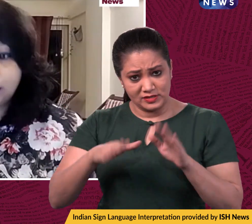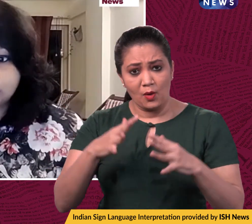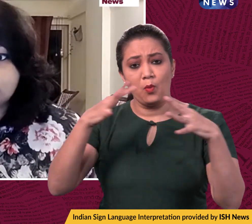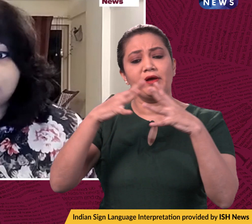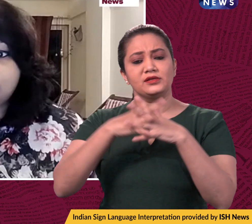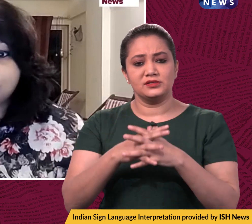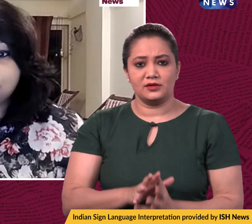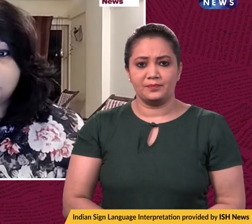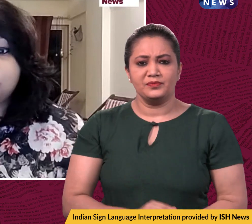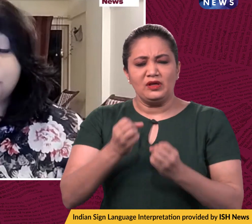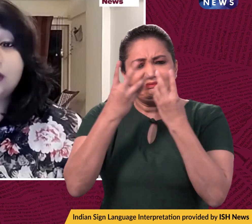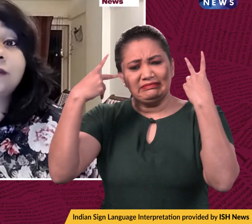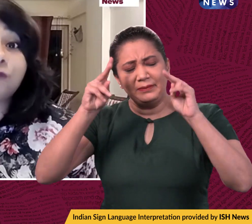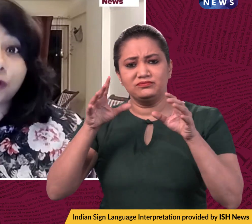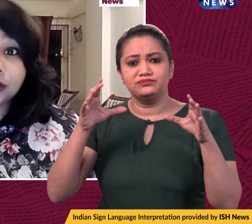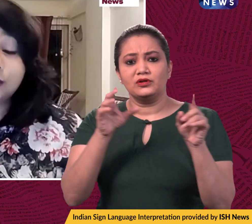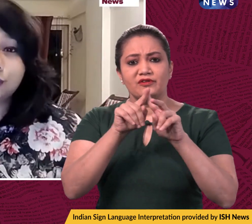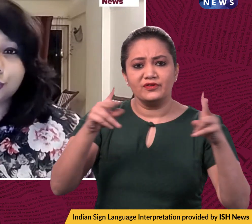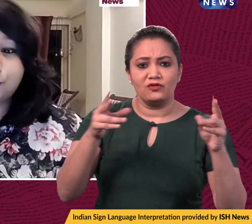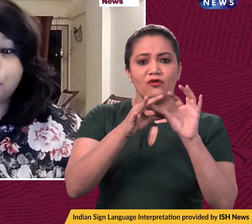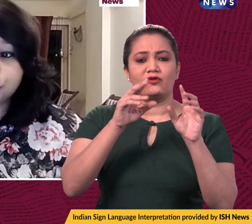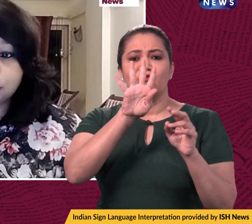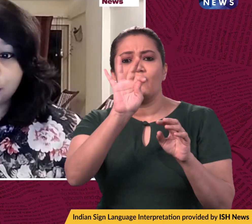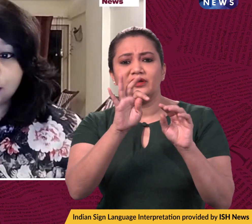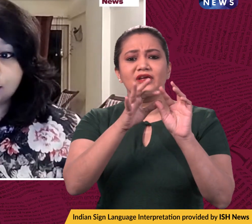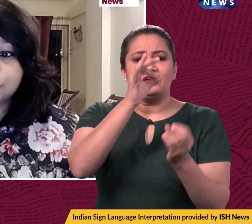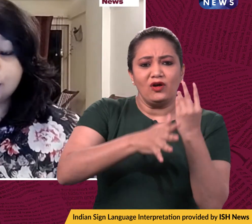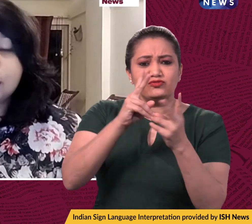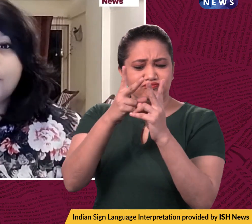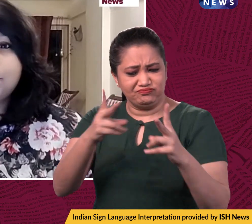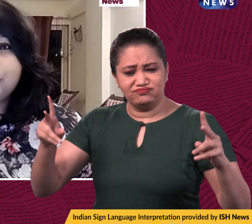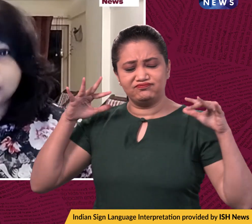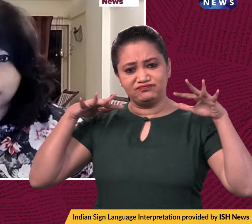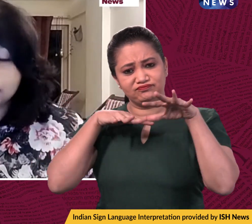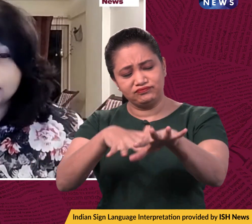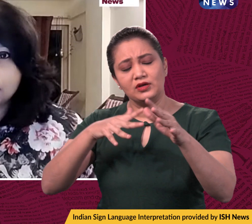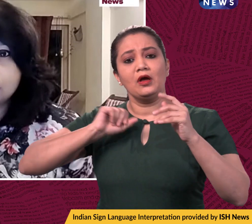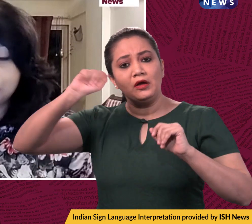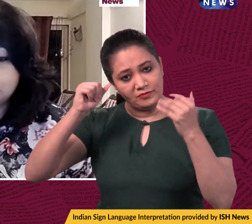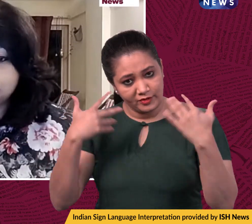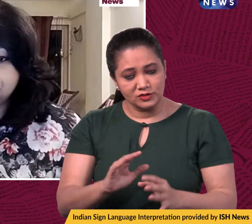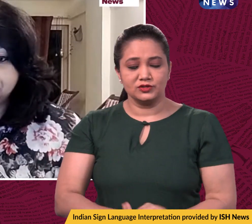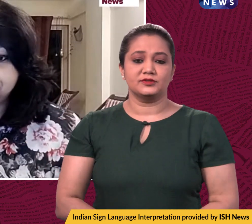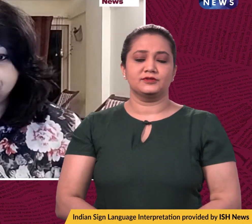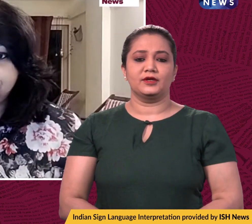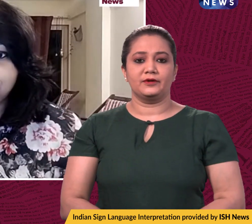on Wednesday by hundreds of people from at least 40 socio-political organizations against this